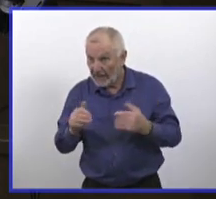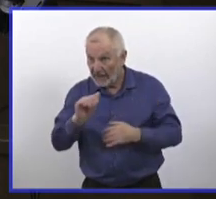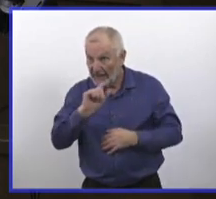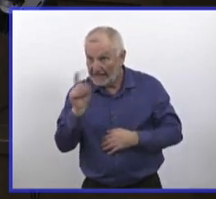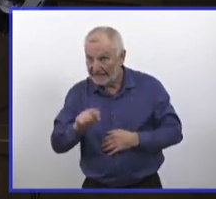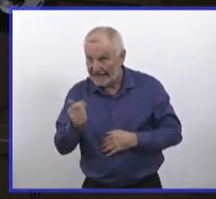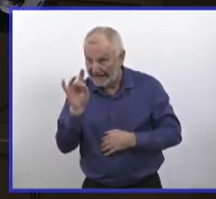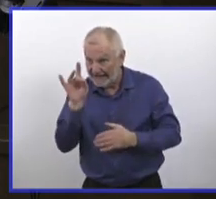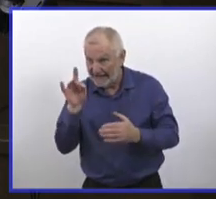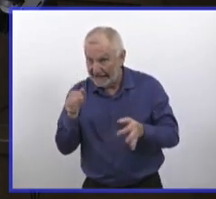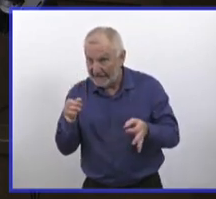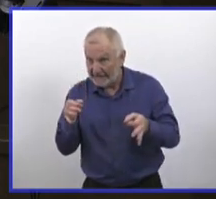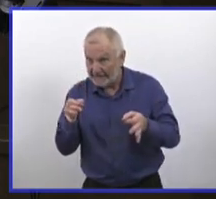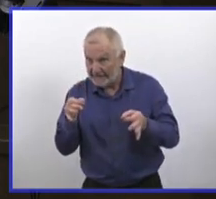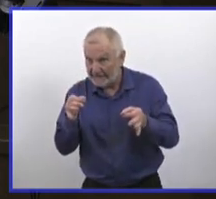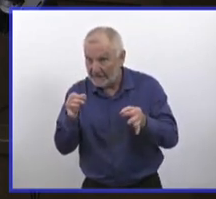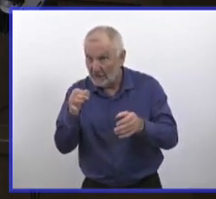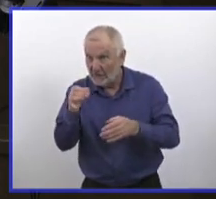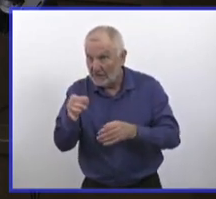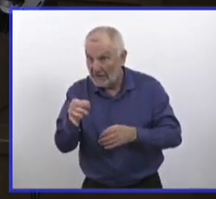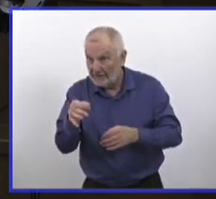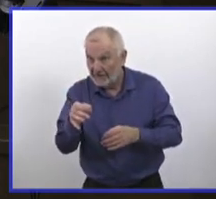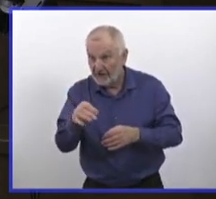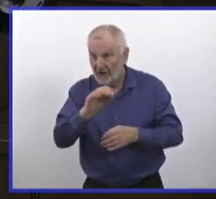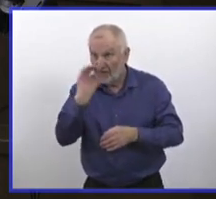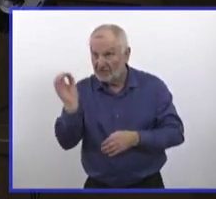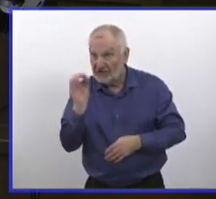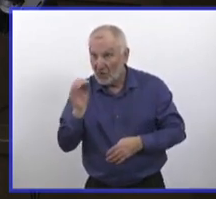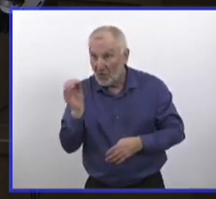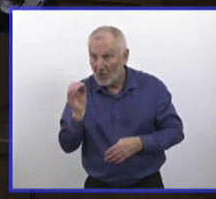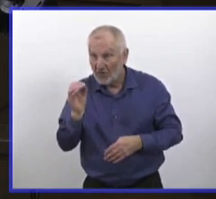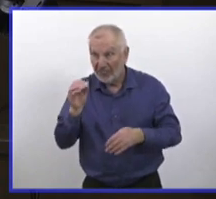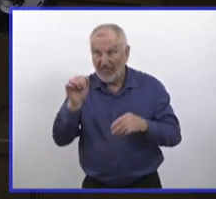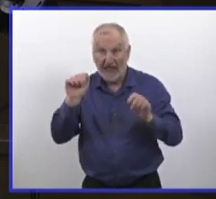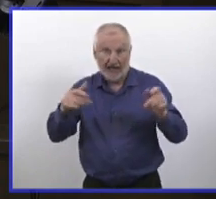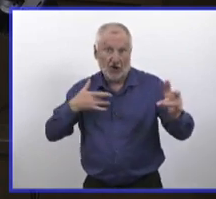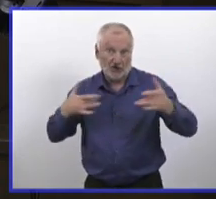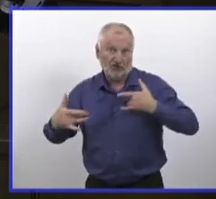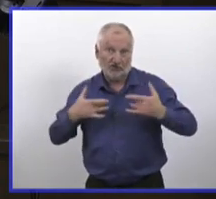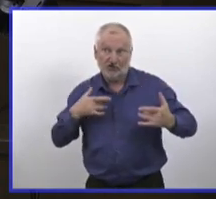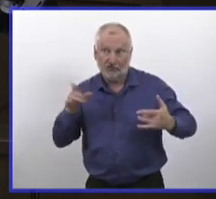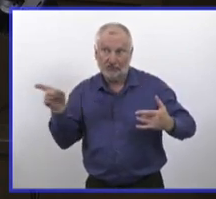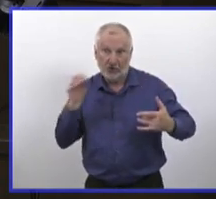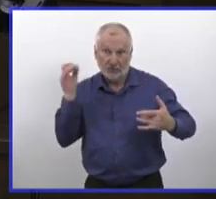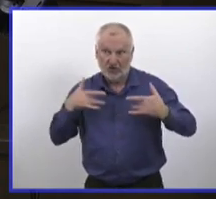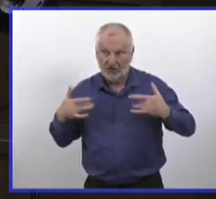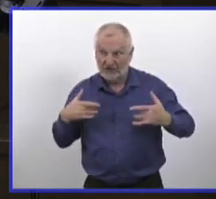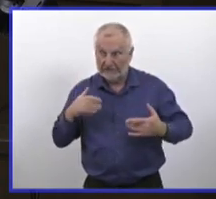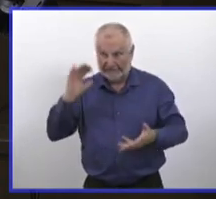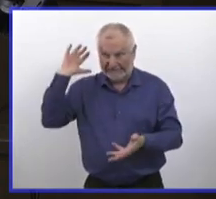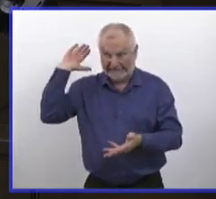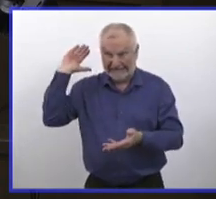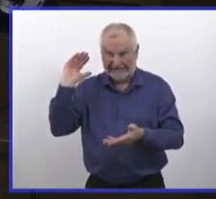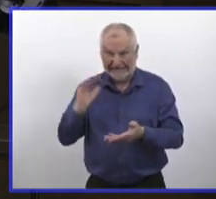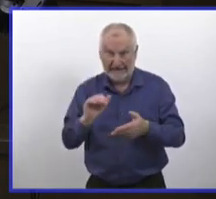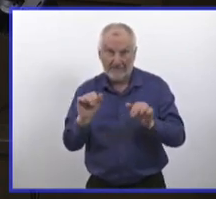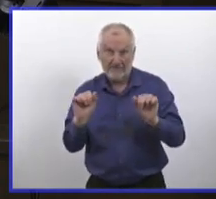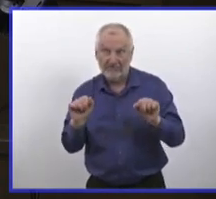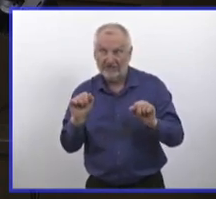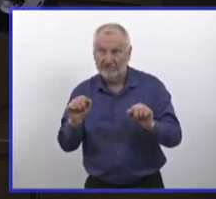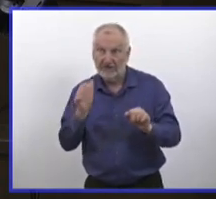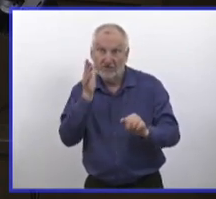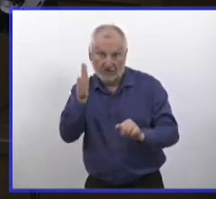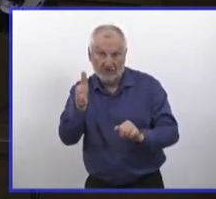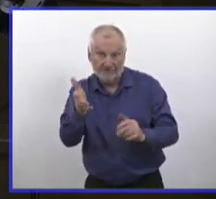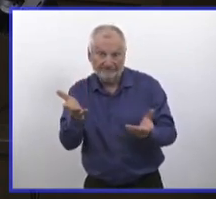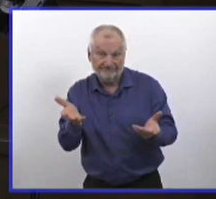out in Ontario saying that they've got concerns over that, and Pfizer says they weren't consulted. Since we started doing this now, do you have any